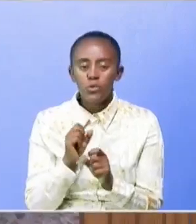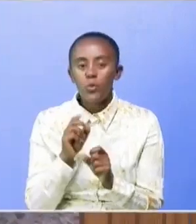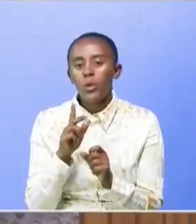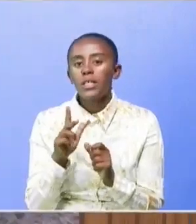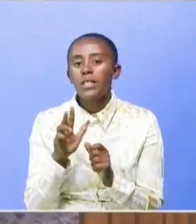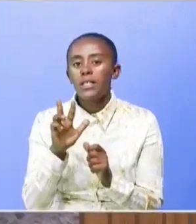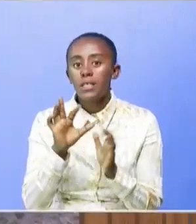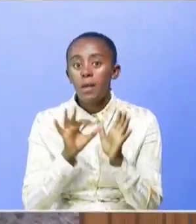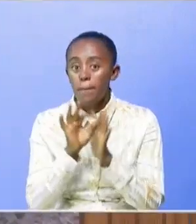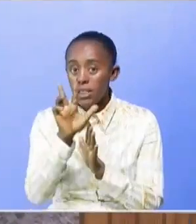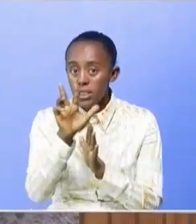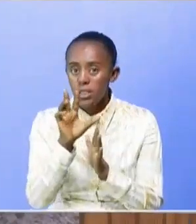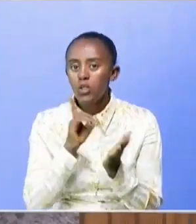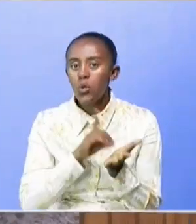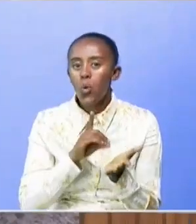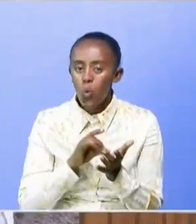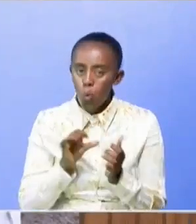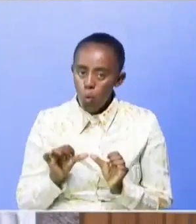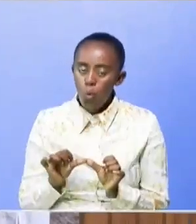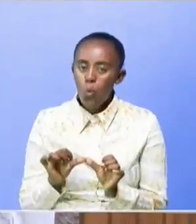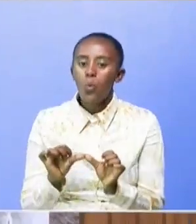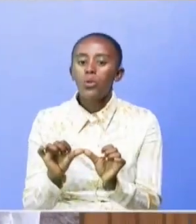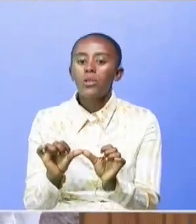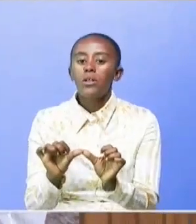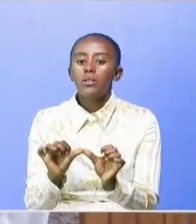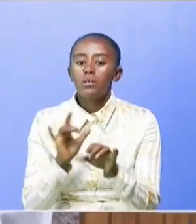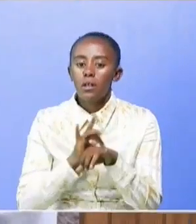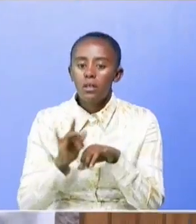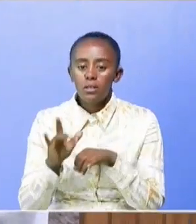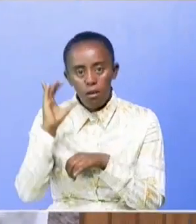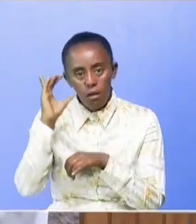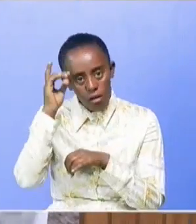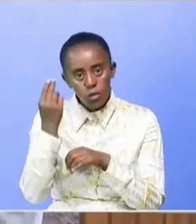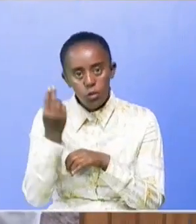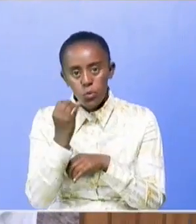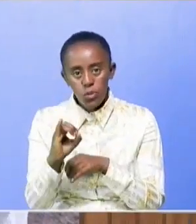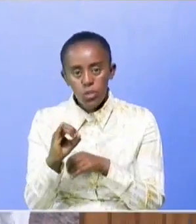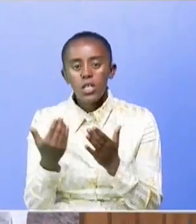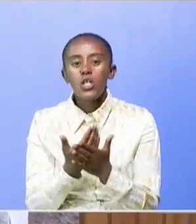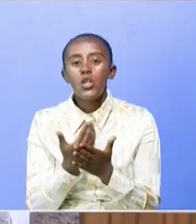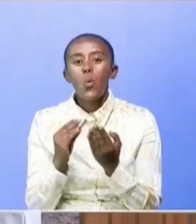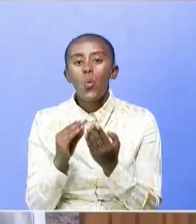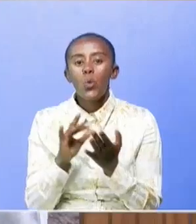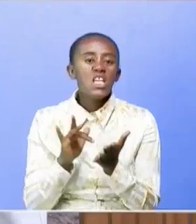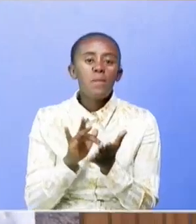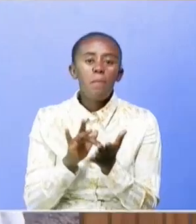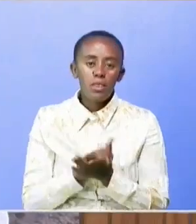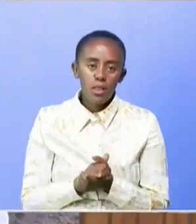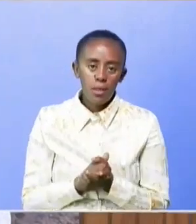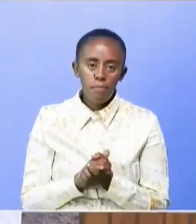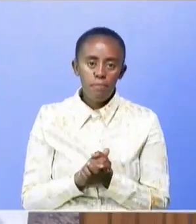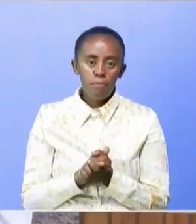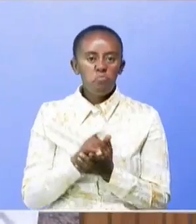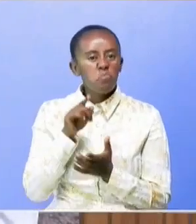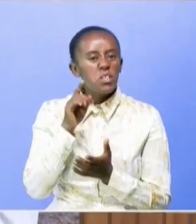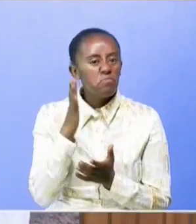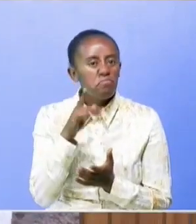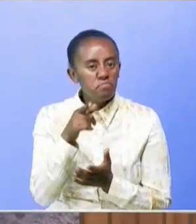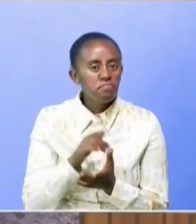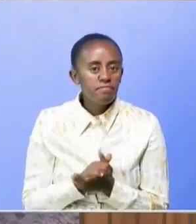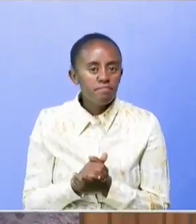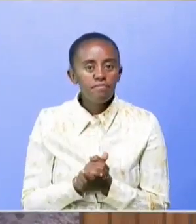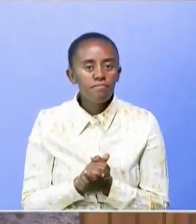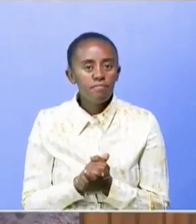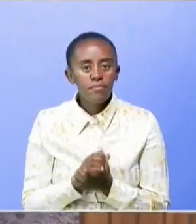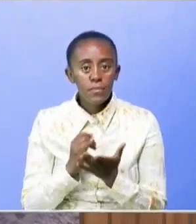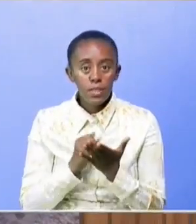3. Doctors continue to dash cancer using new treatment. What do you think it is?